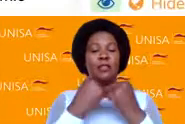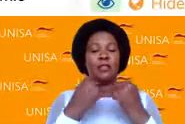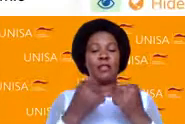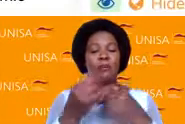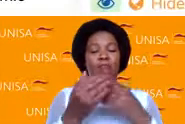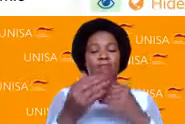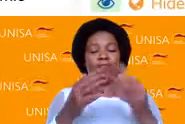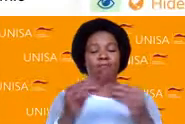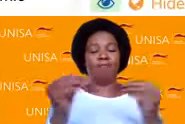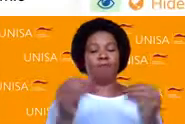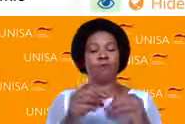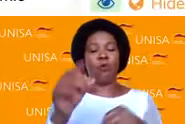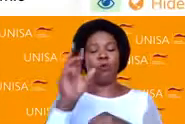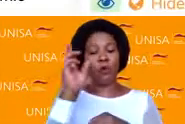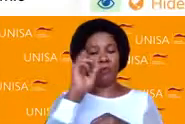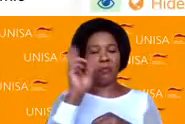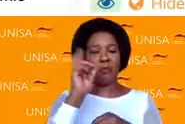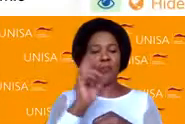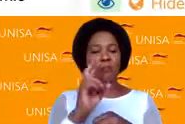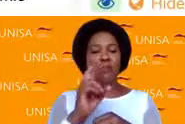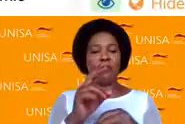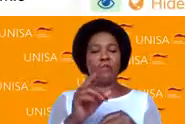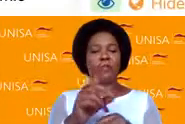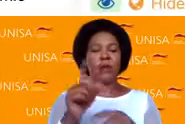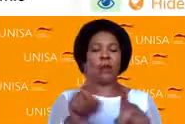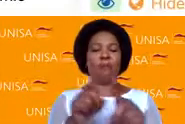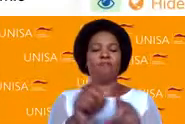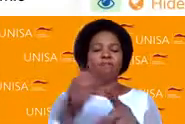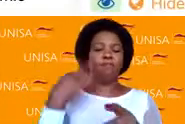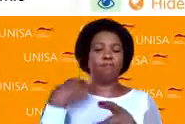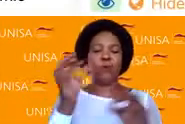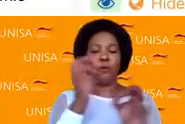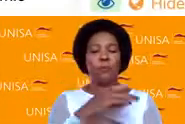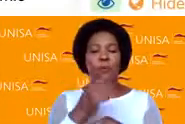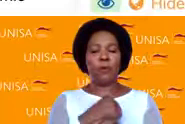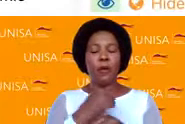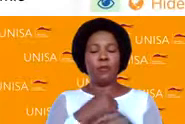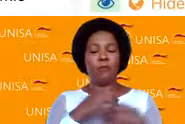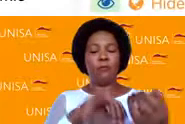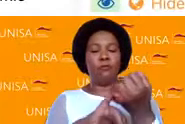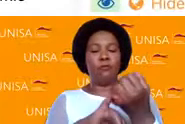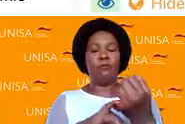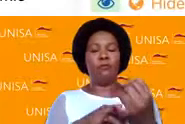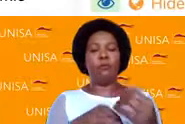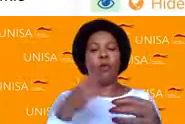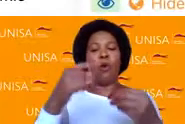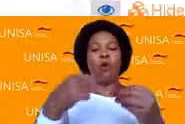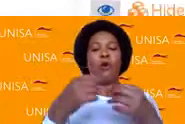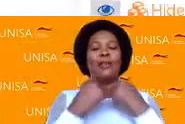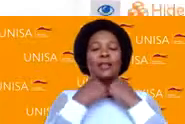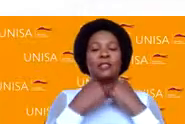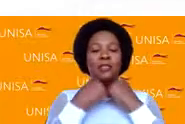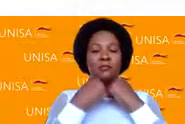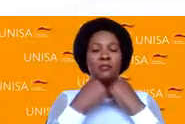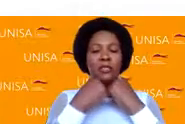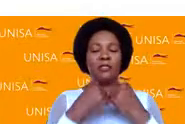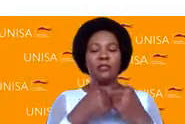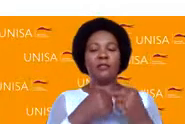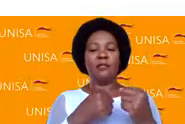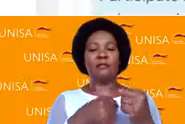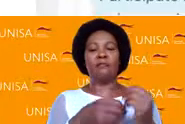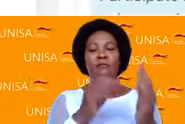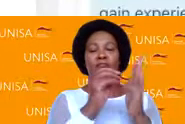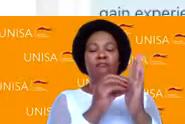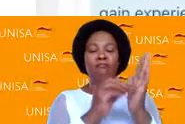remember, unlike the previous implementation of myModules, all the assignments are actually on the